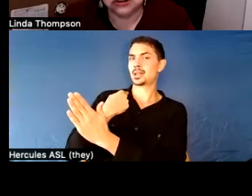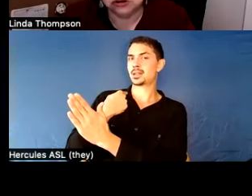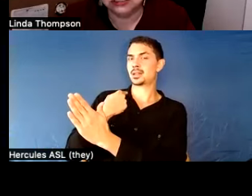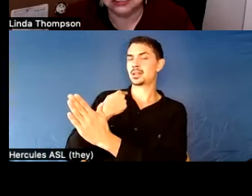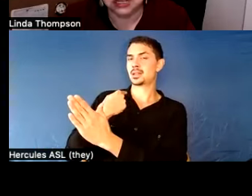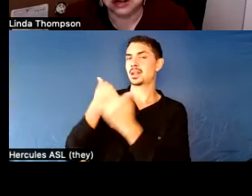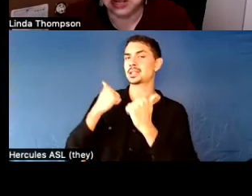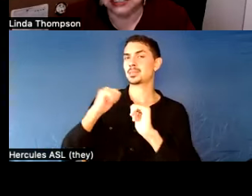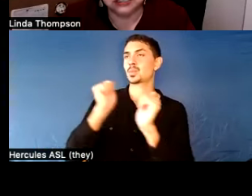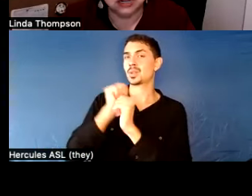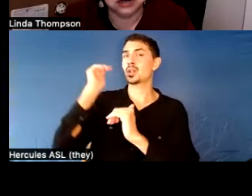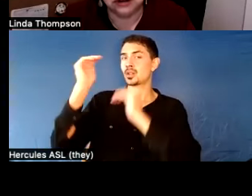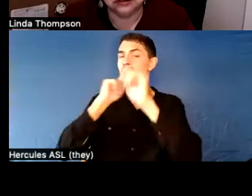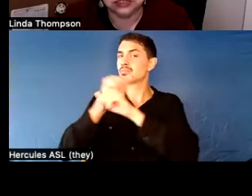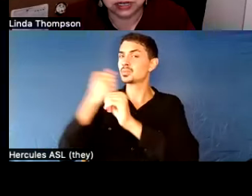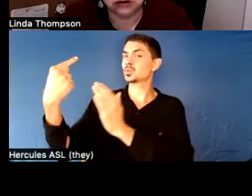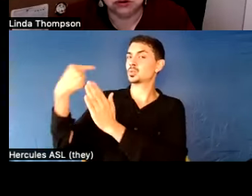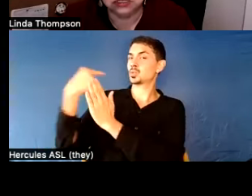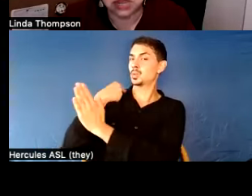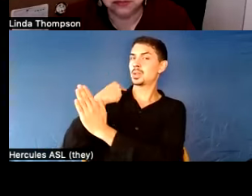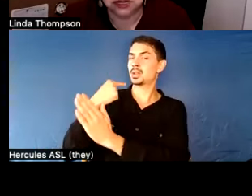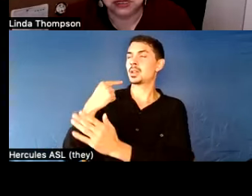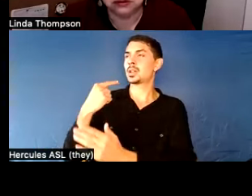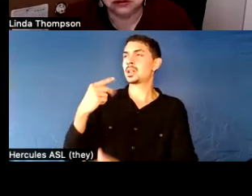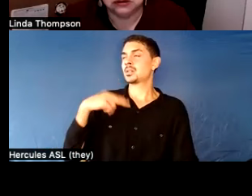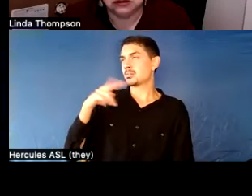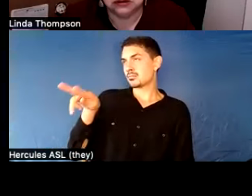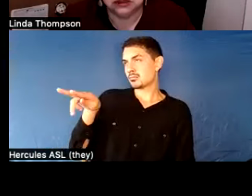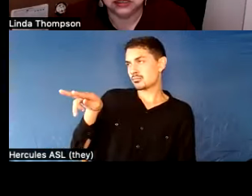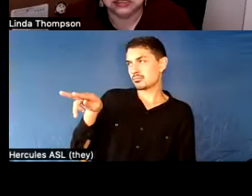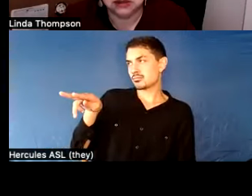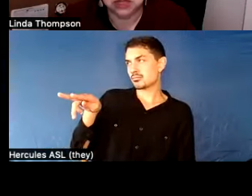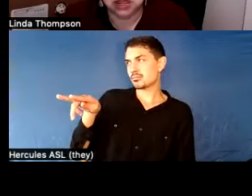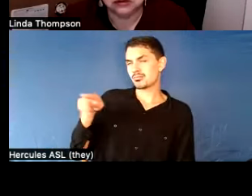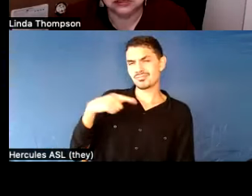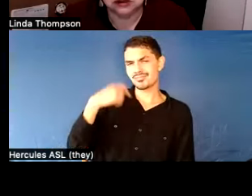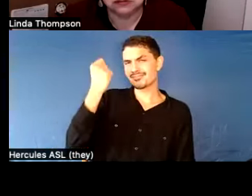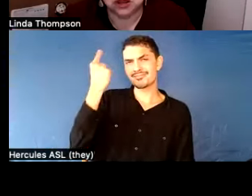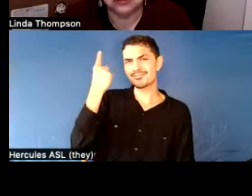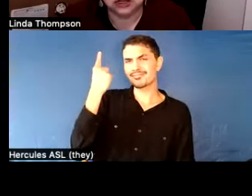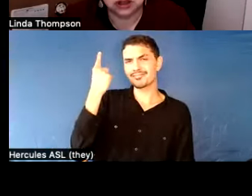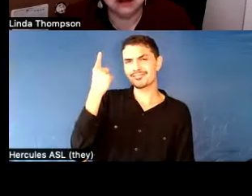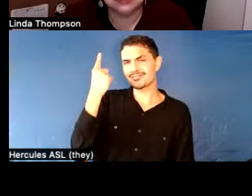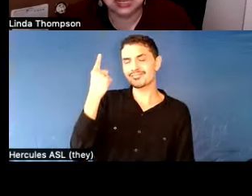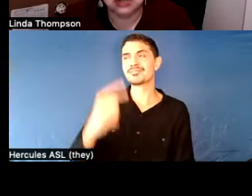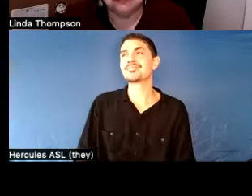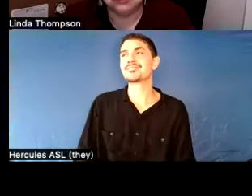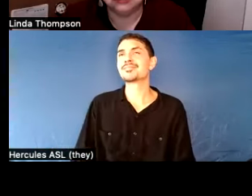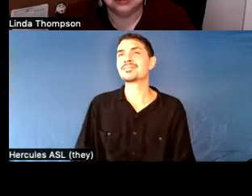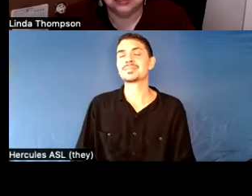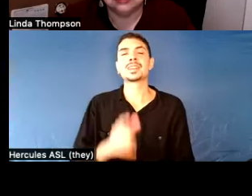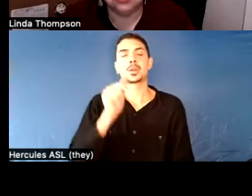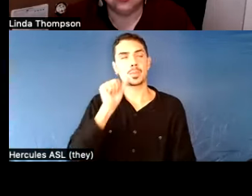with adults. And I did not understand what was happening, except that the cops came.